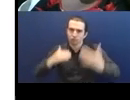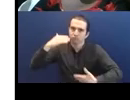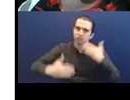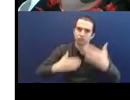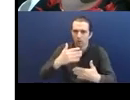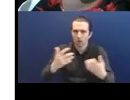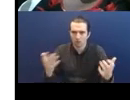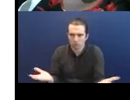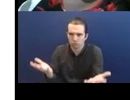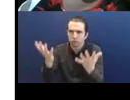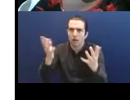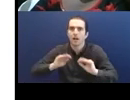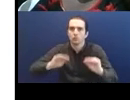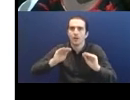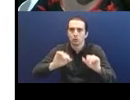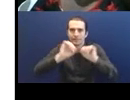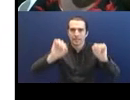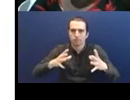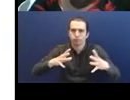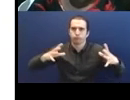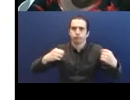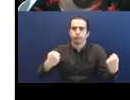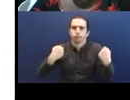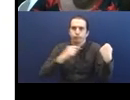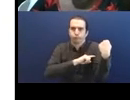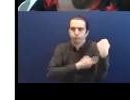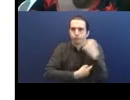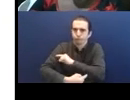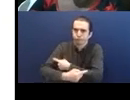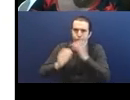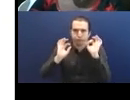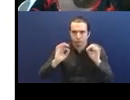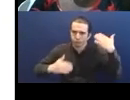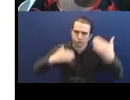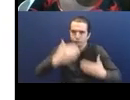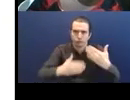excluded or at risk of being marginalized.